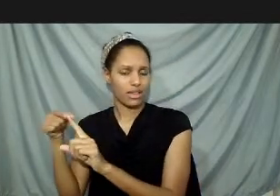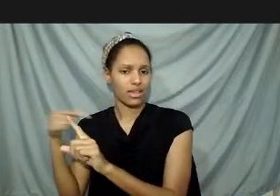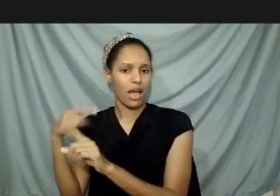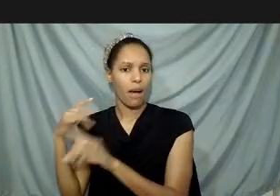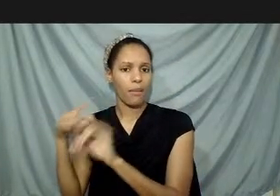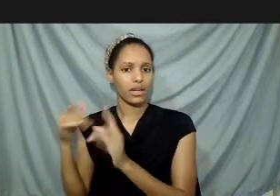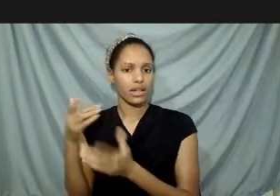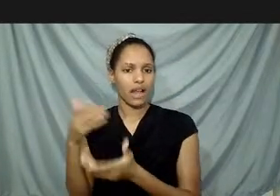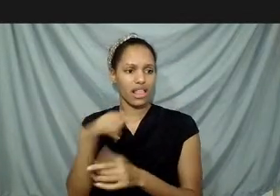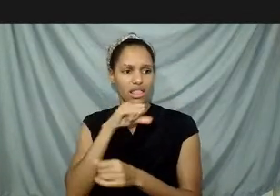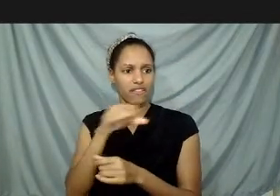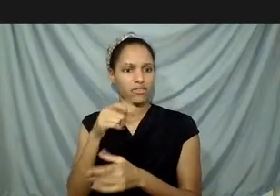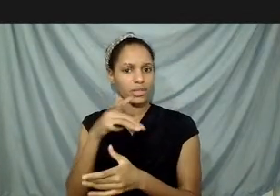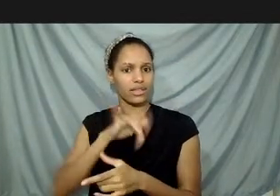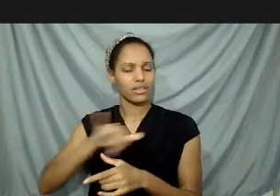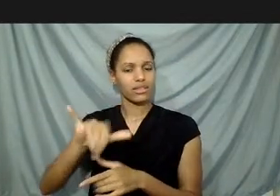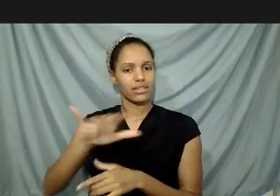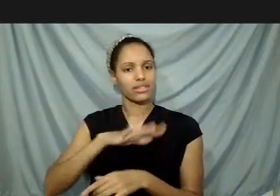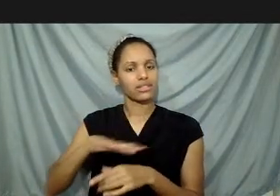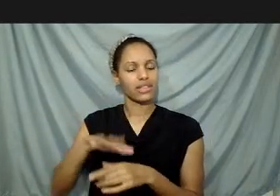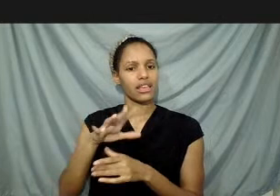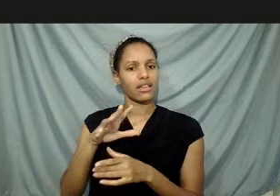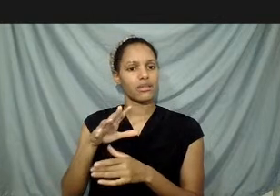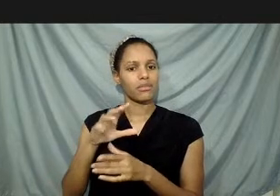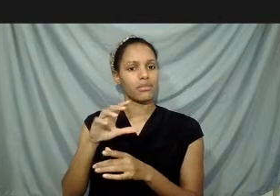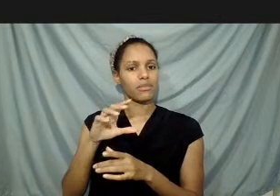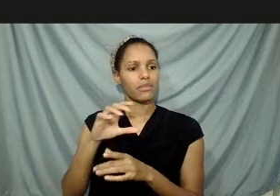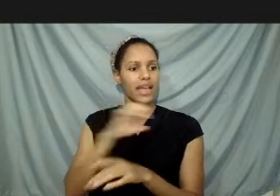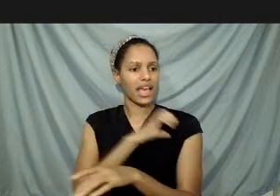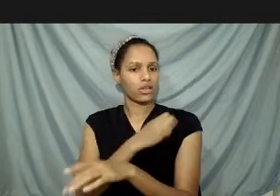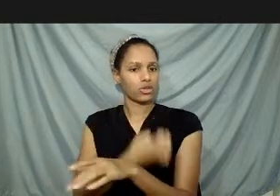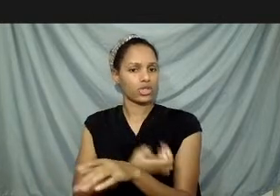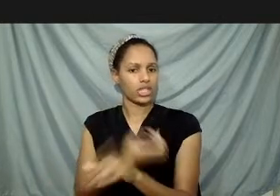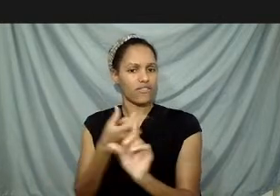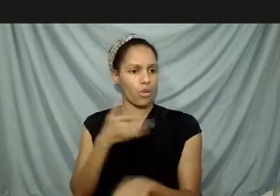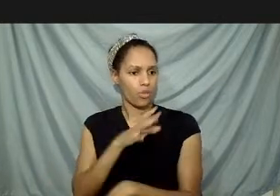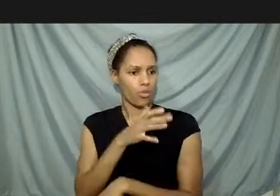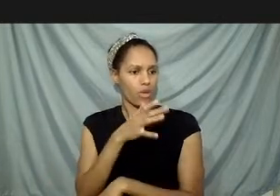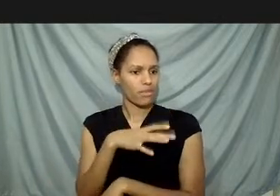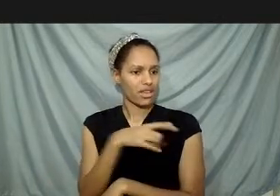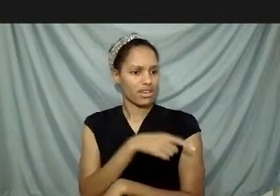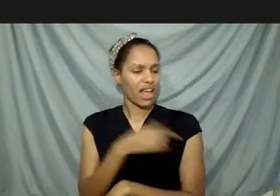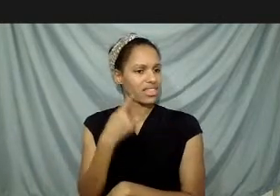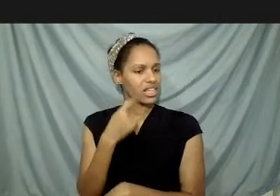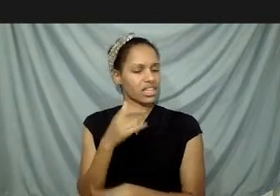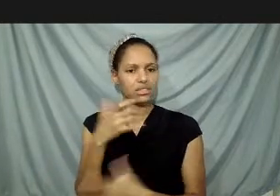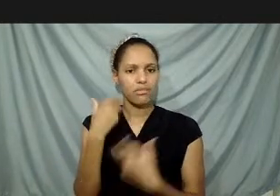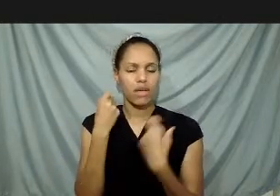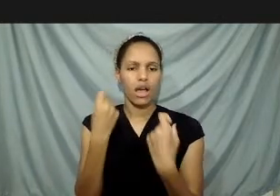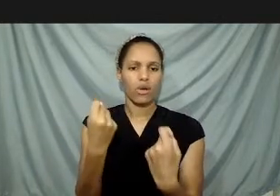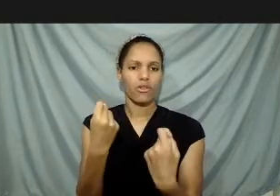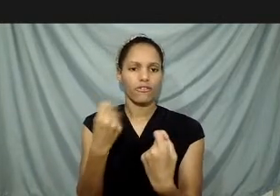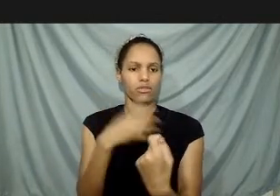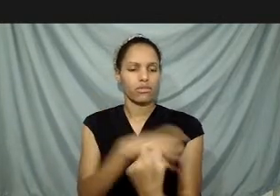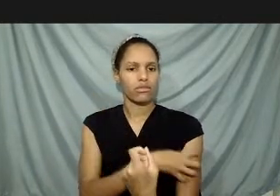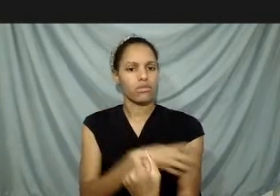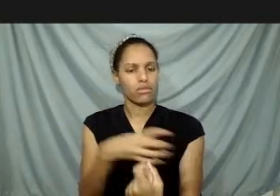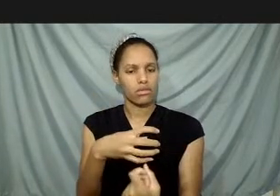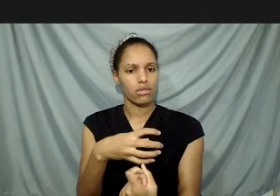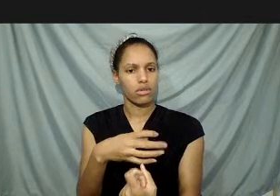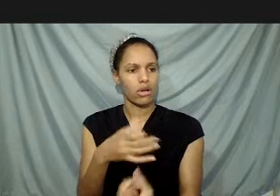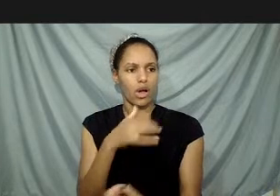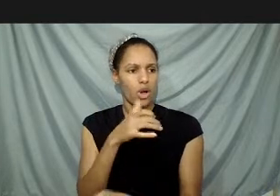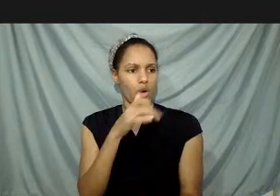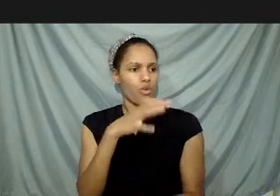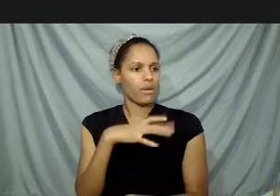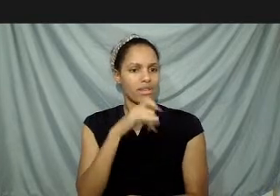with beautiful women because I think female energy is powerful. I don't think women have to try to match male